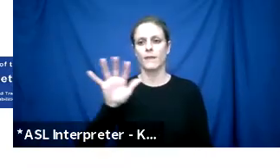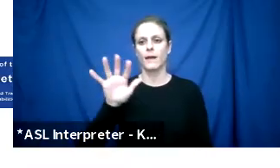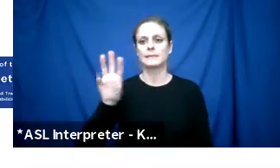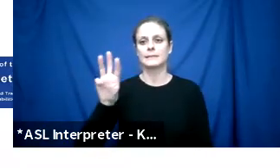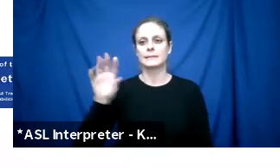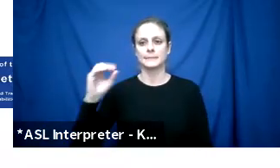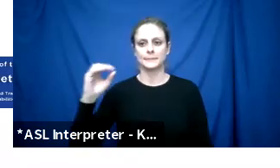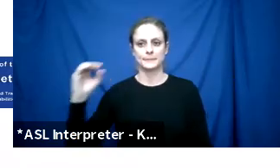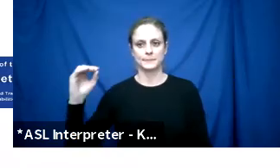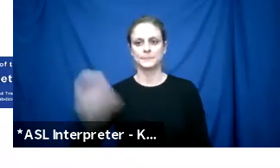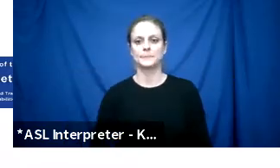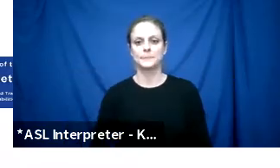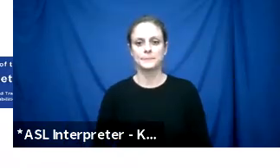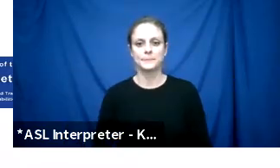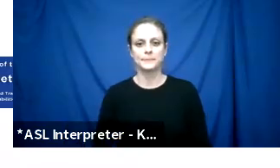510-285-5600.